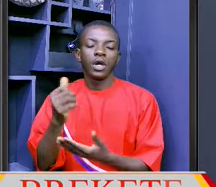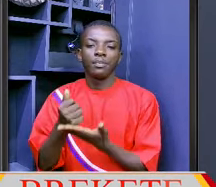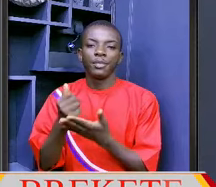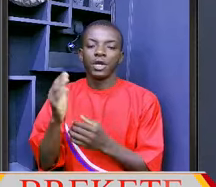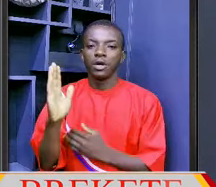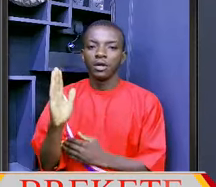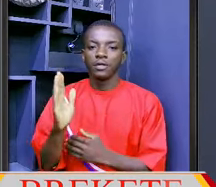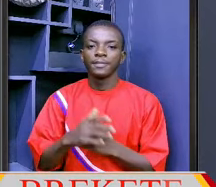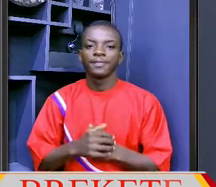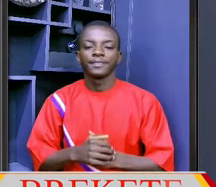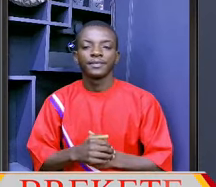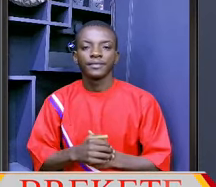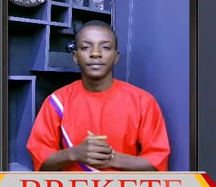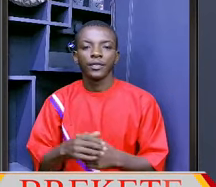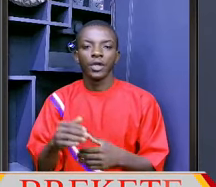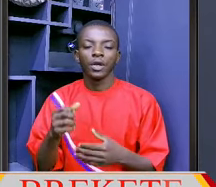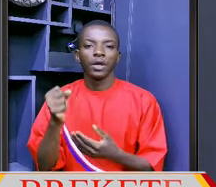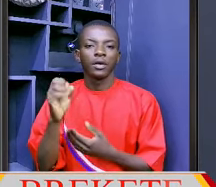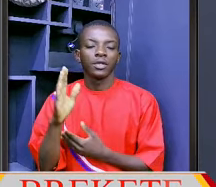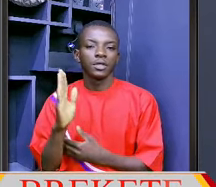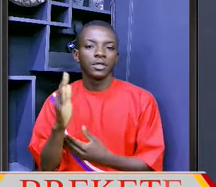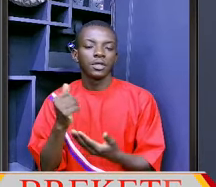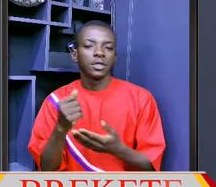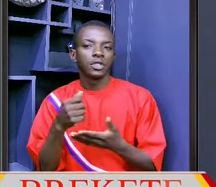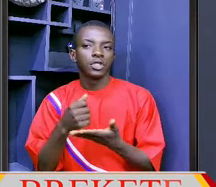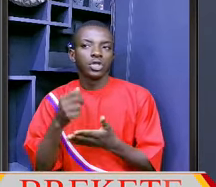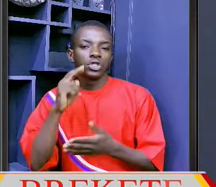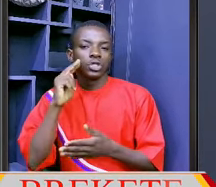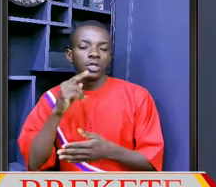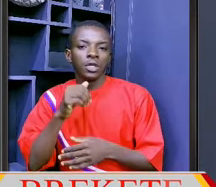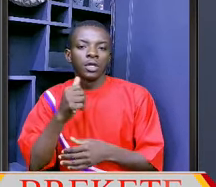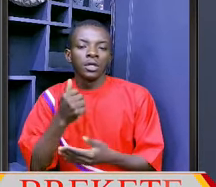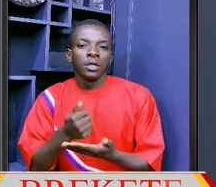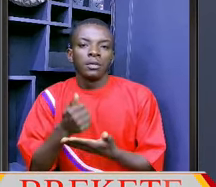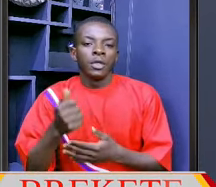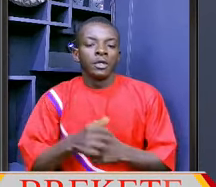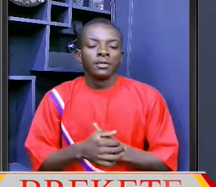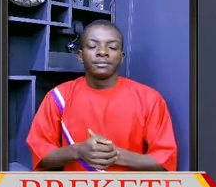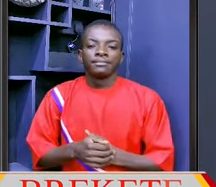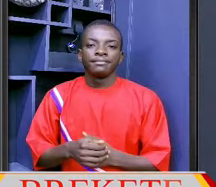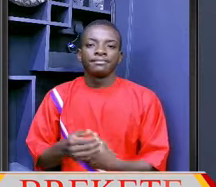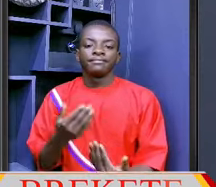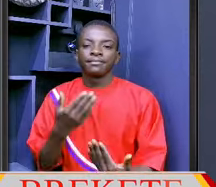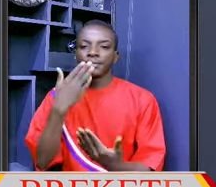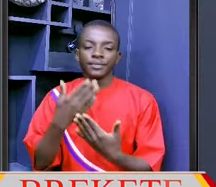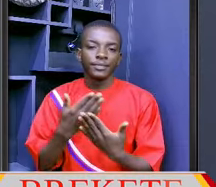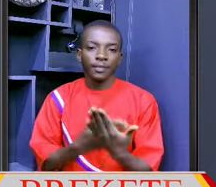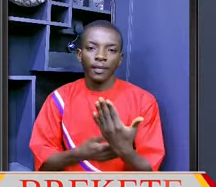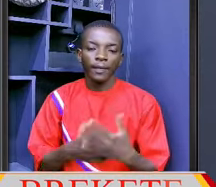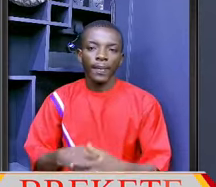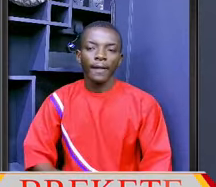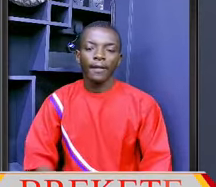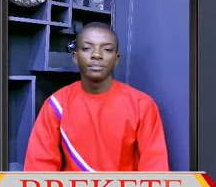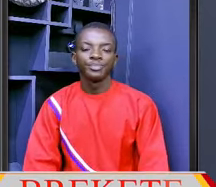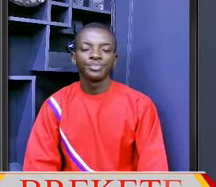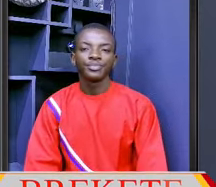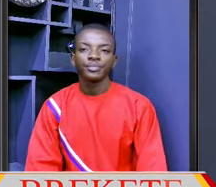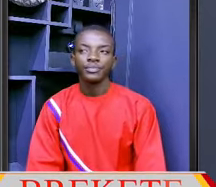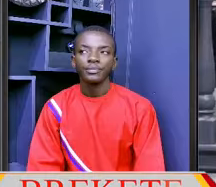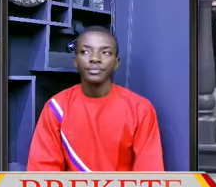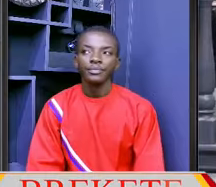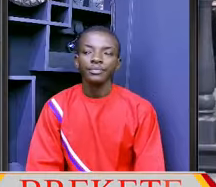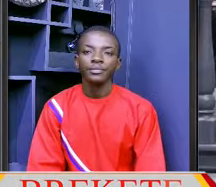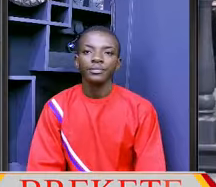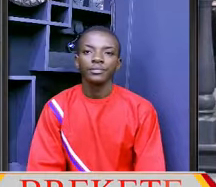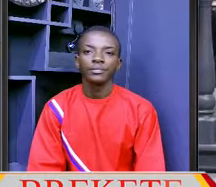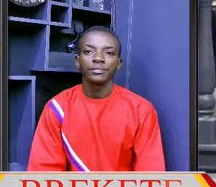So help me God. So help us God as a nation, Nigeria. Amen. Amen. Yes, in Akwana, a car, Tutu, my good